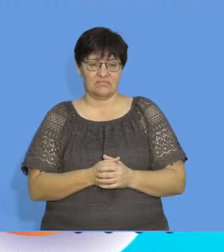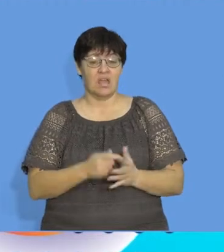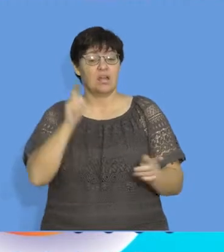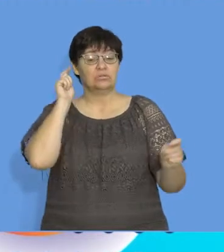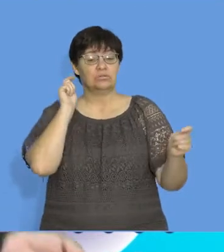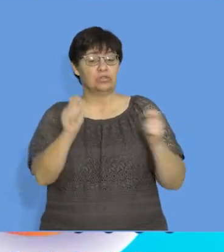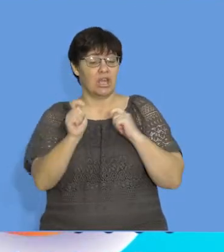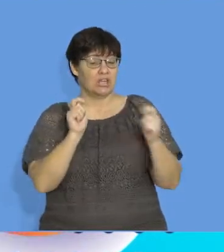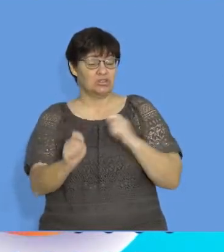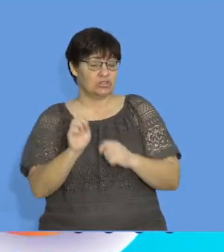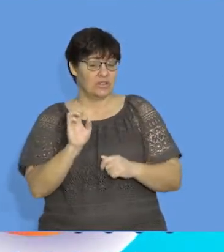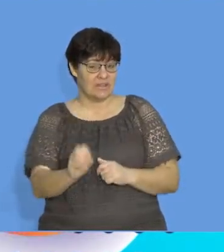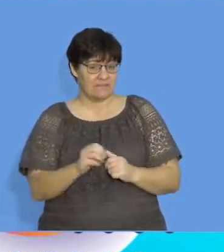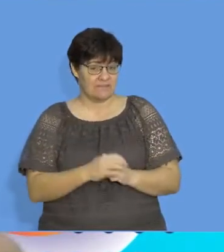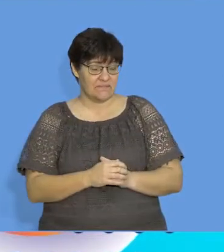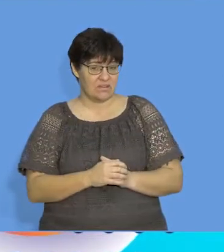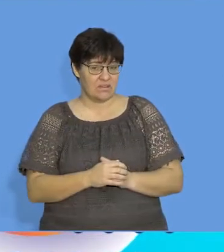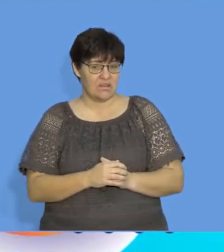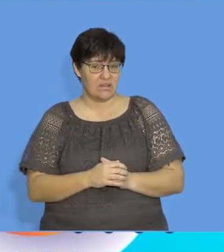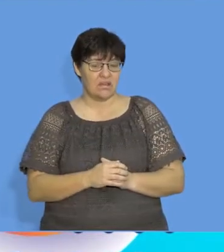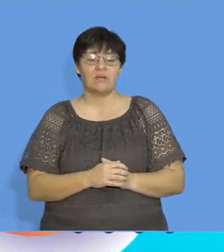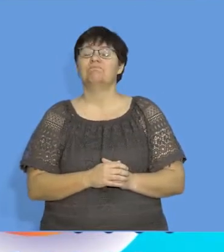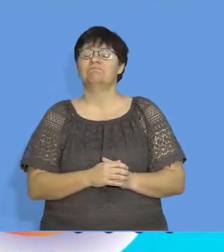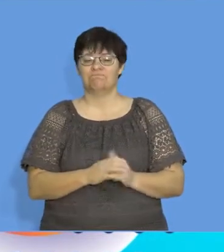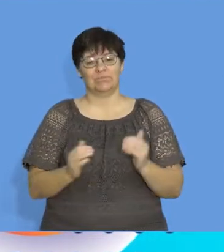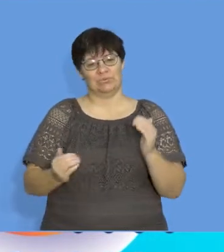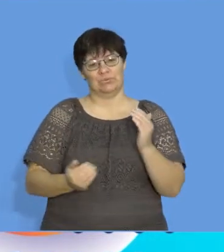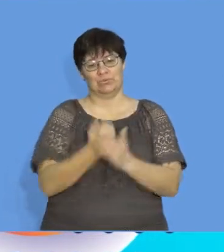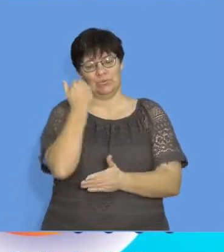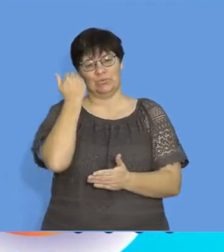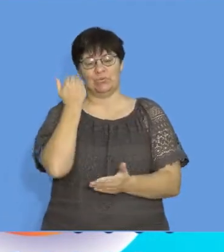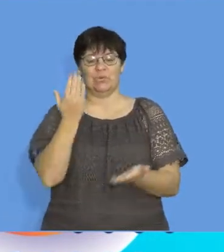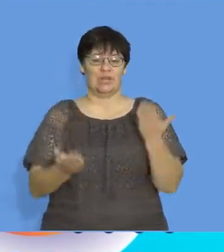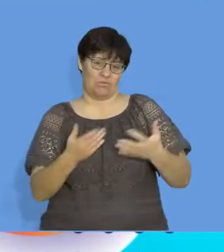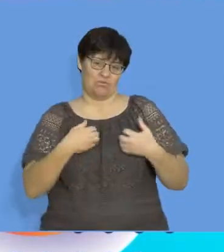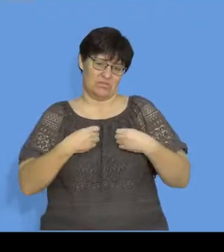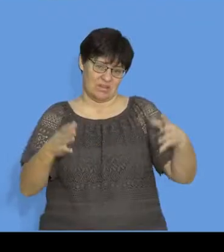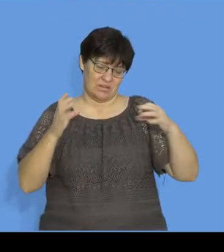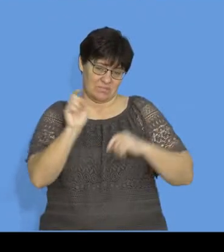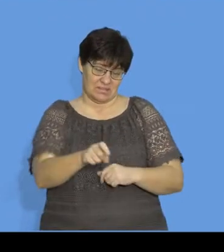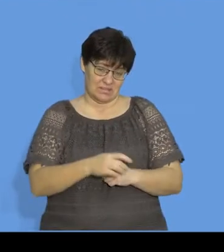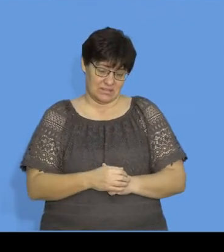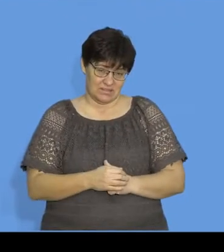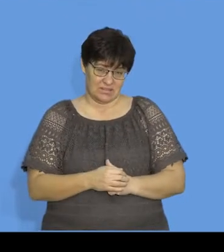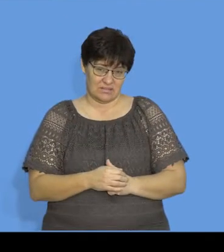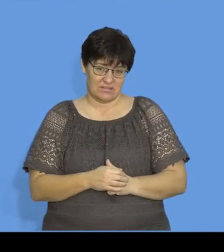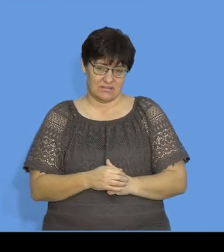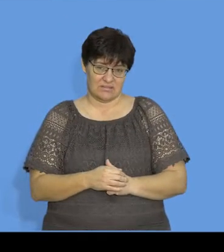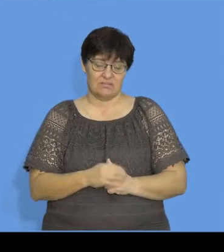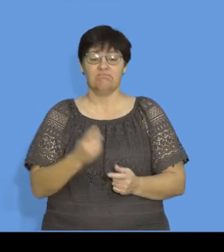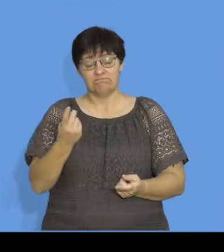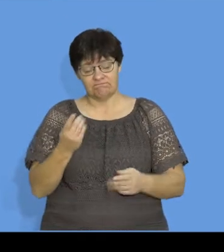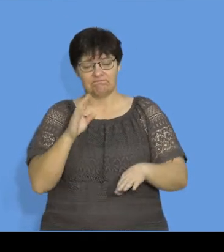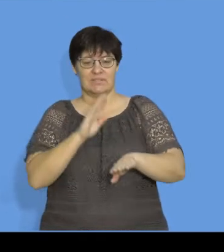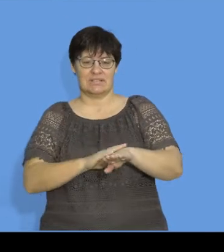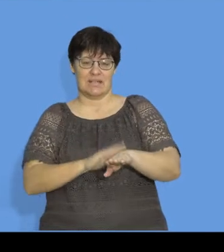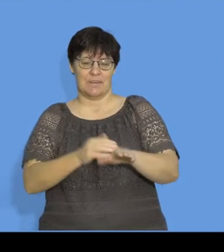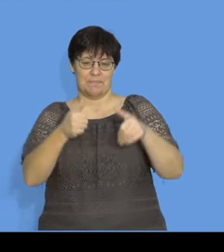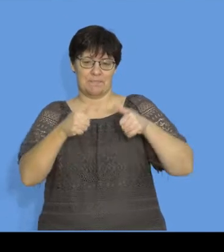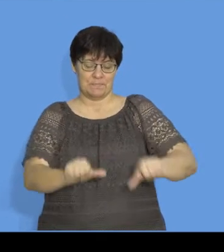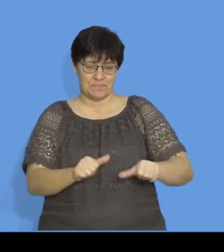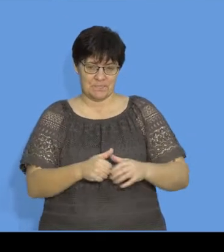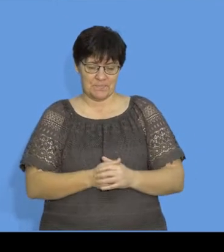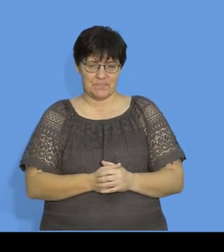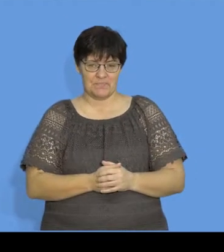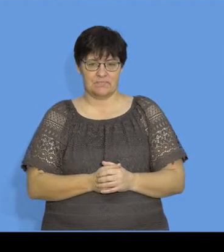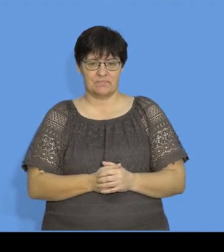acceleration changes, then we have to start with a new equation, okay? And then, of course, there's time.